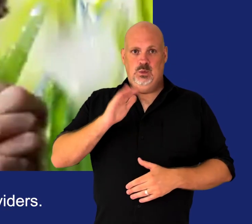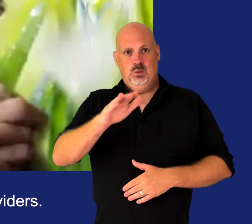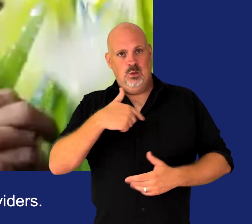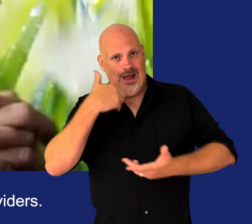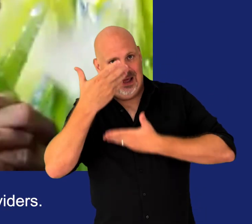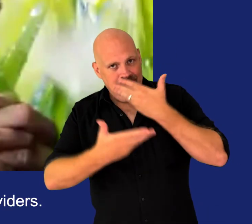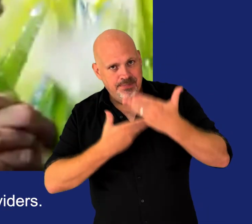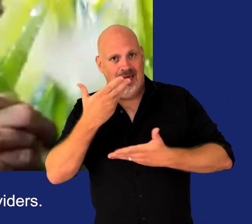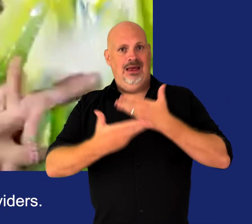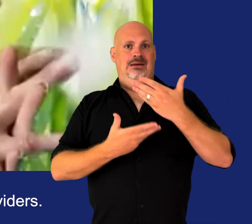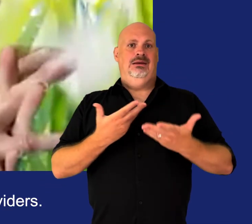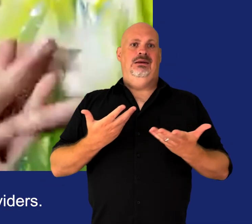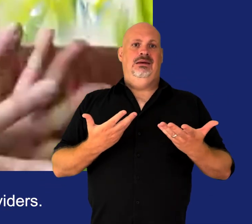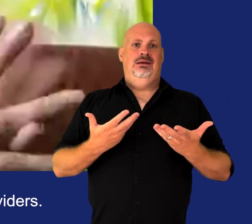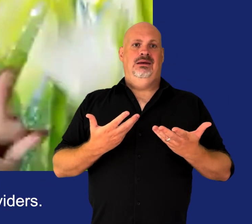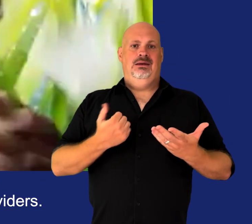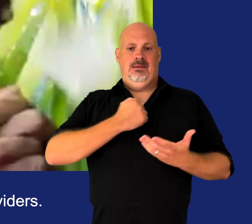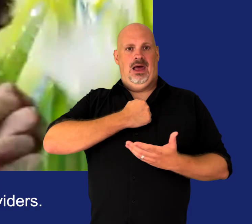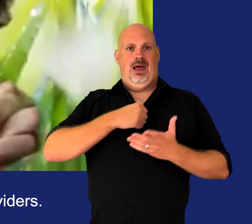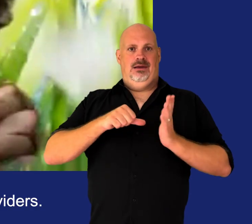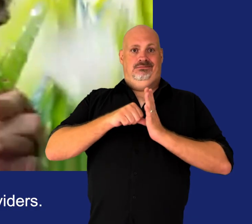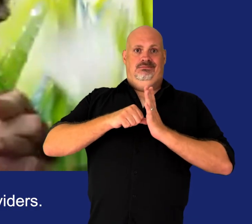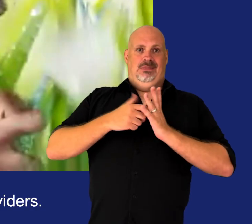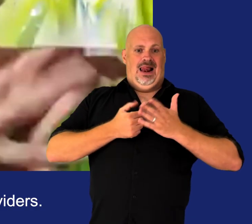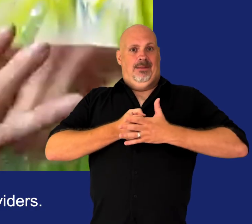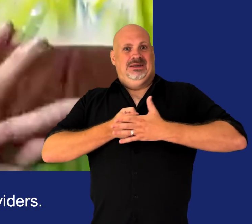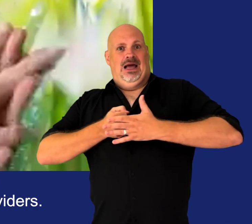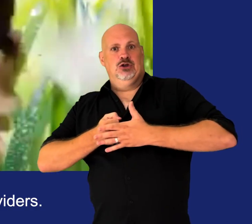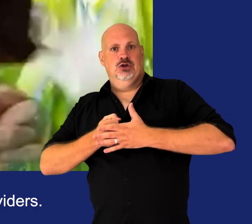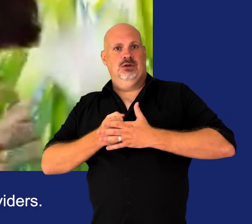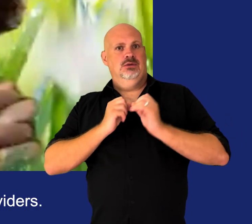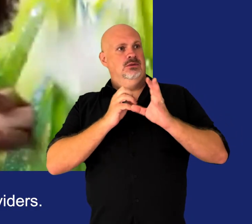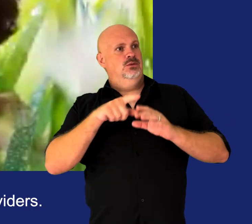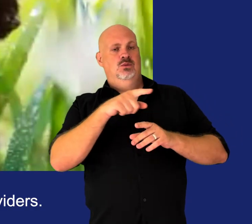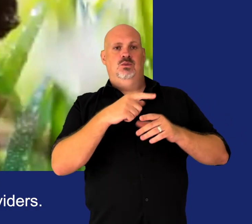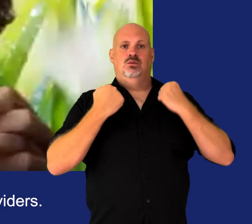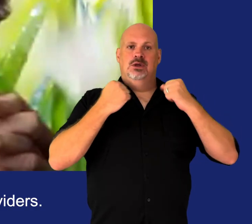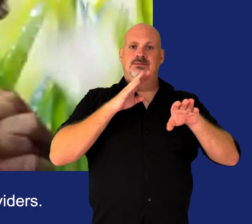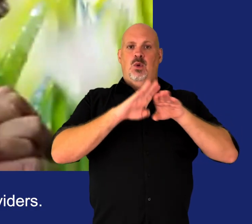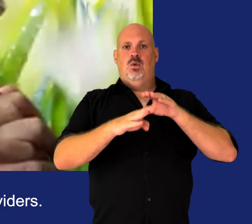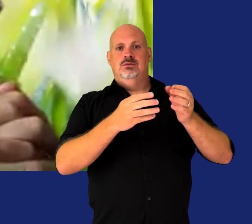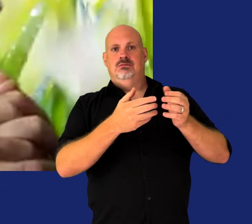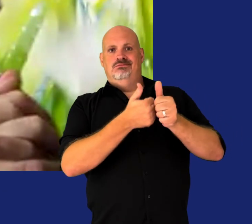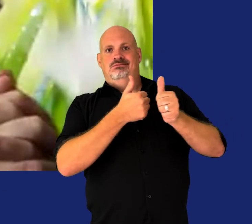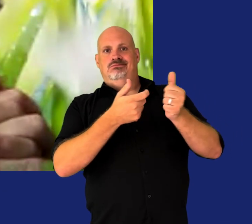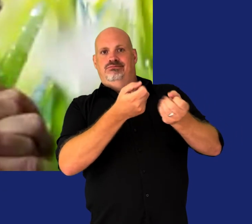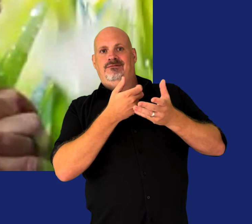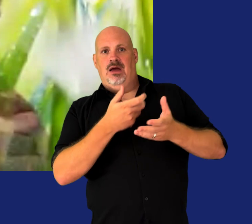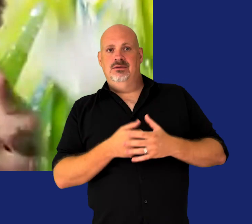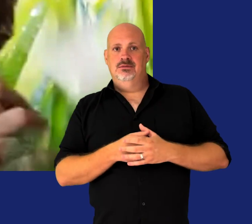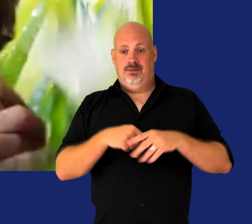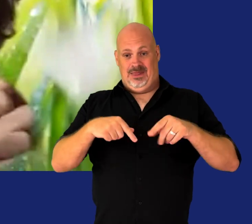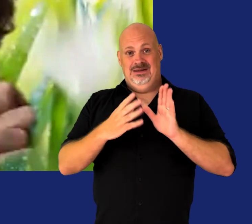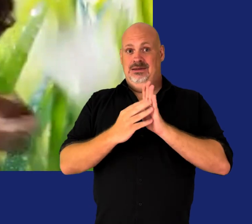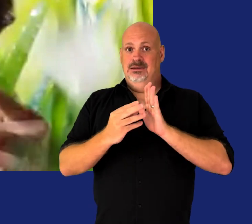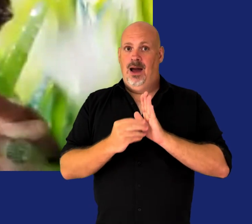take initiative and explain my limitations to exercise sports providers.